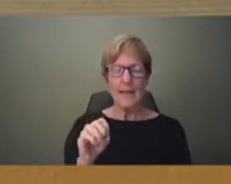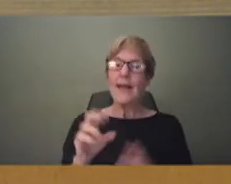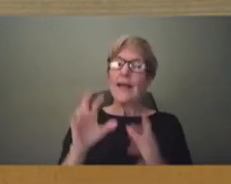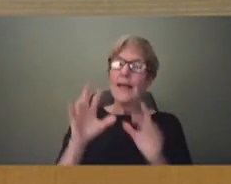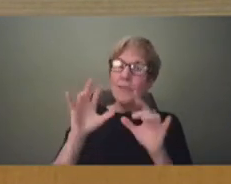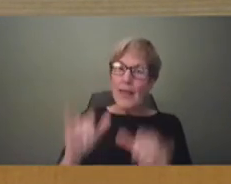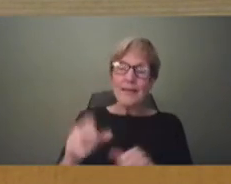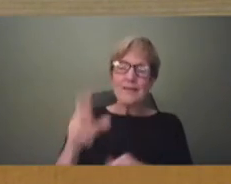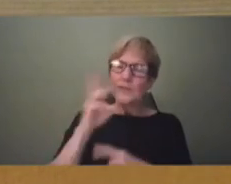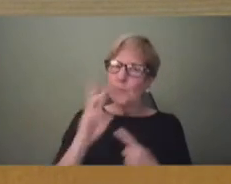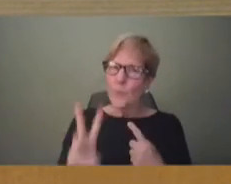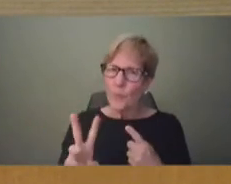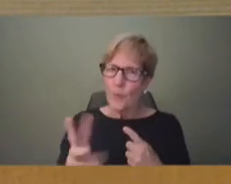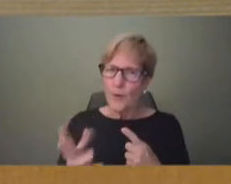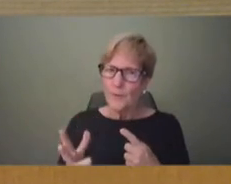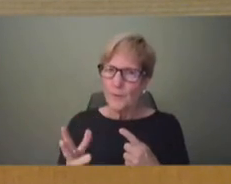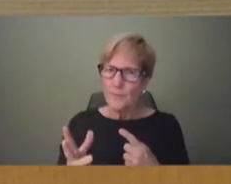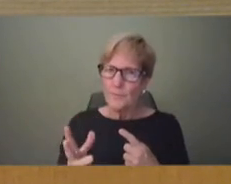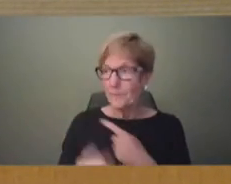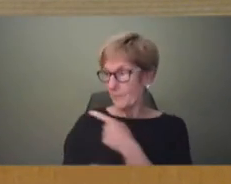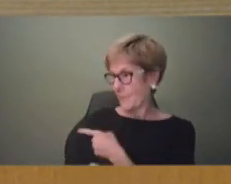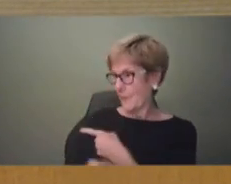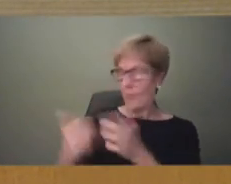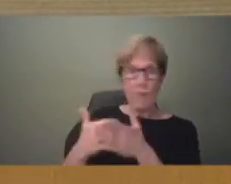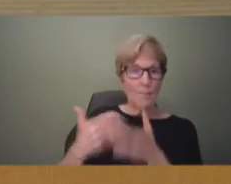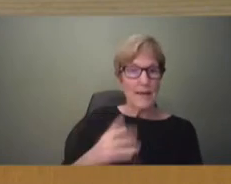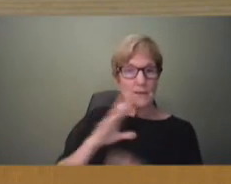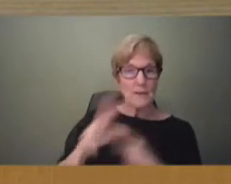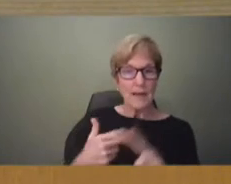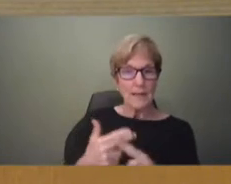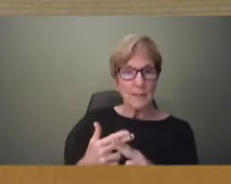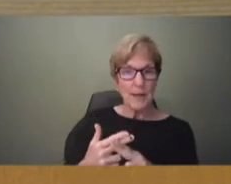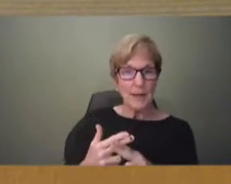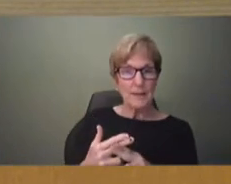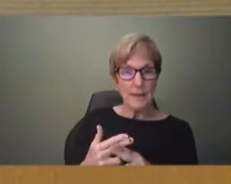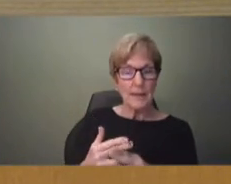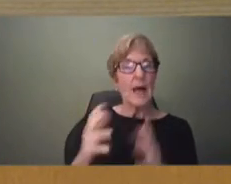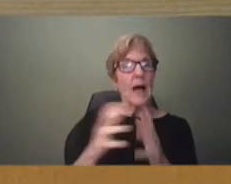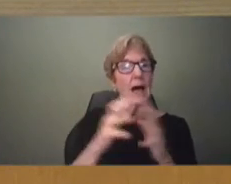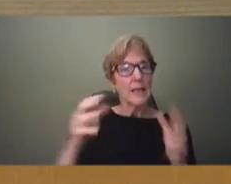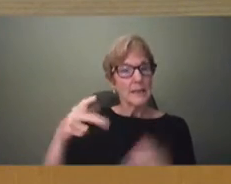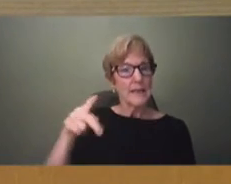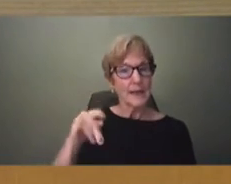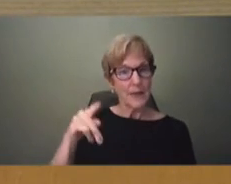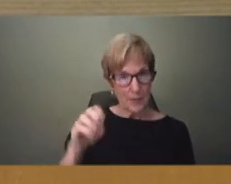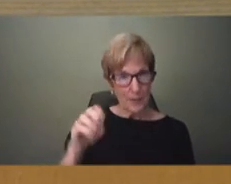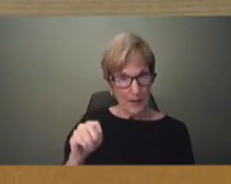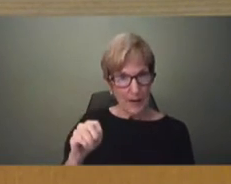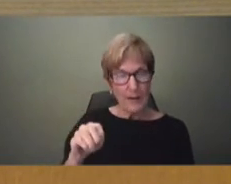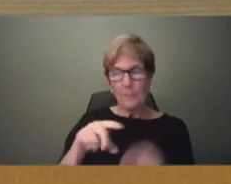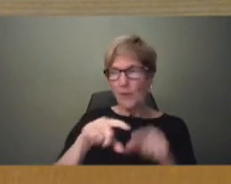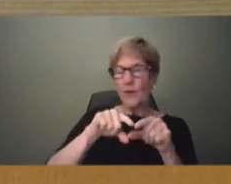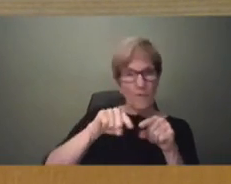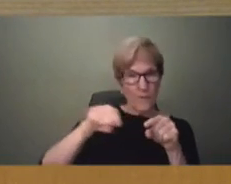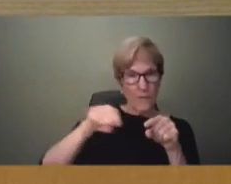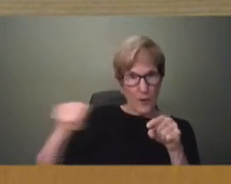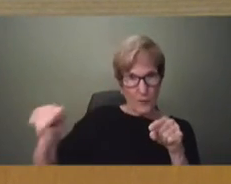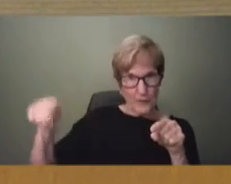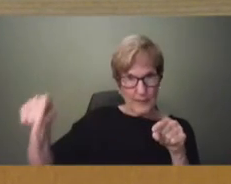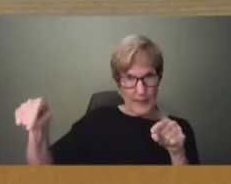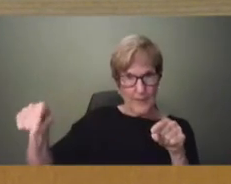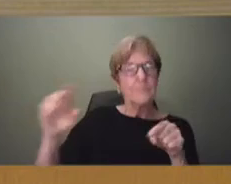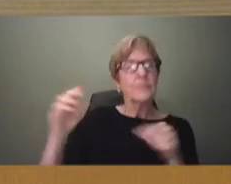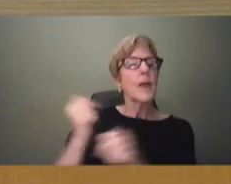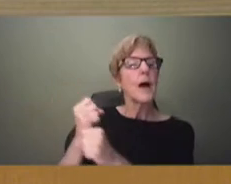water what Penn is talking about is there's been a blowout of the pipe further down the line it has blown the